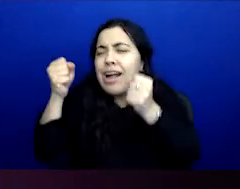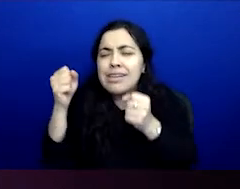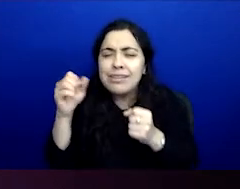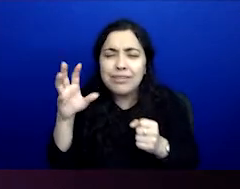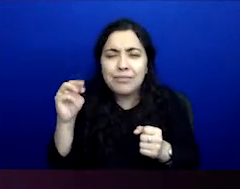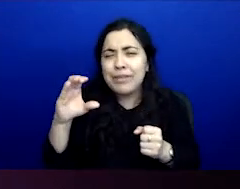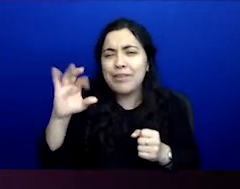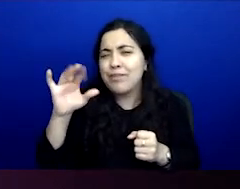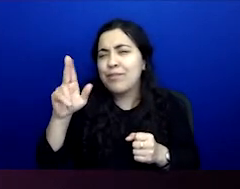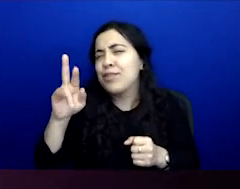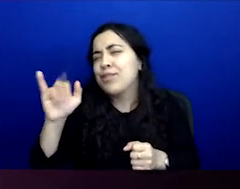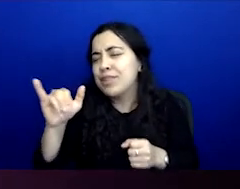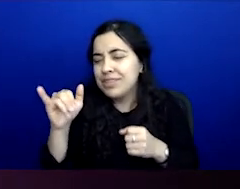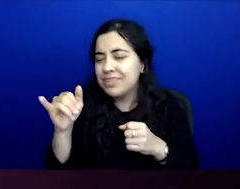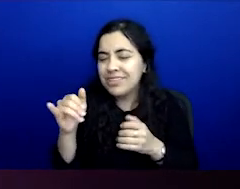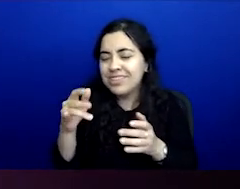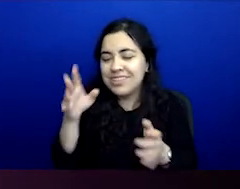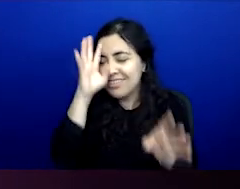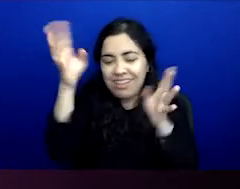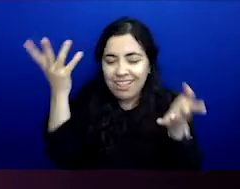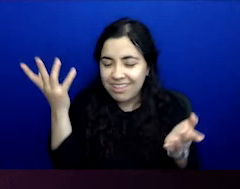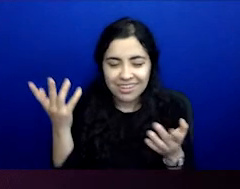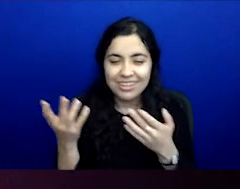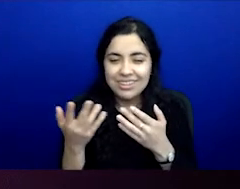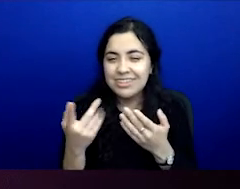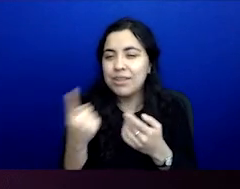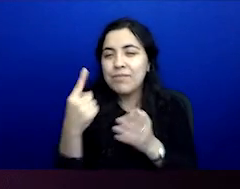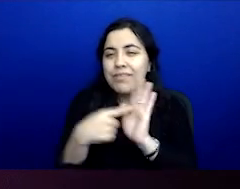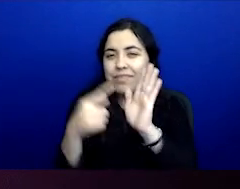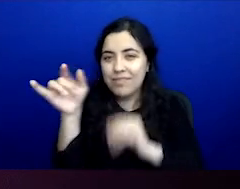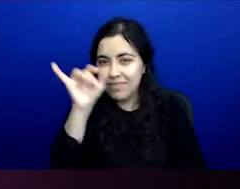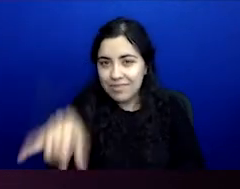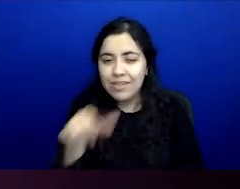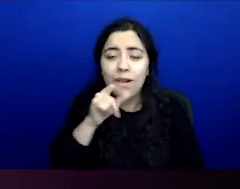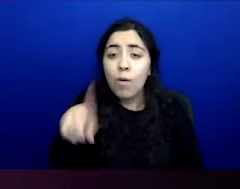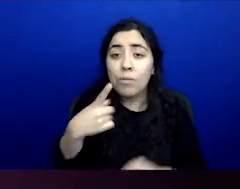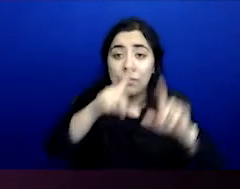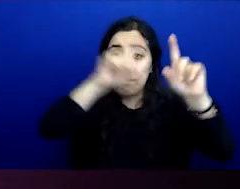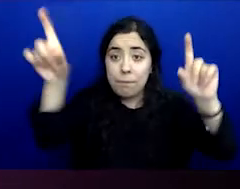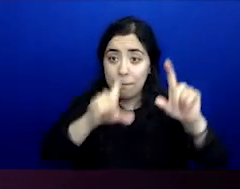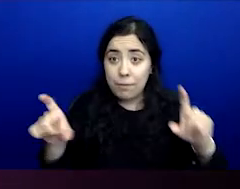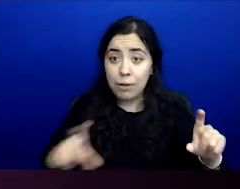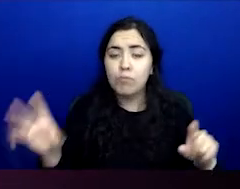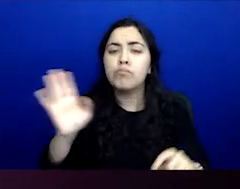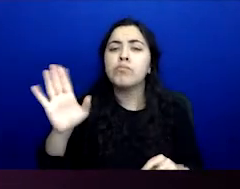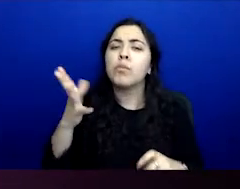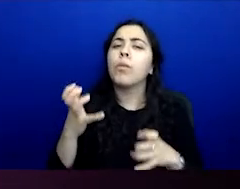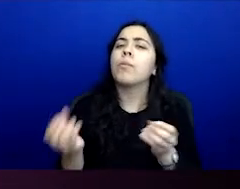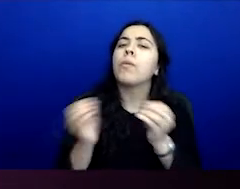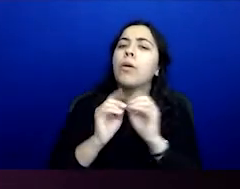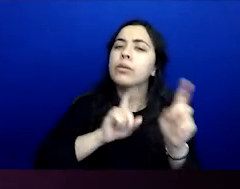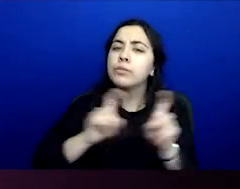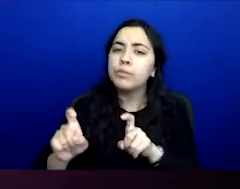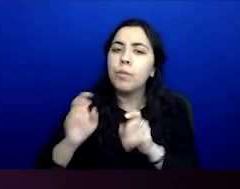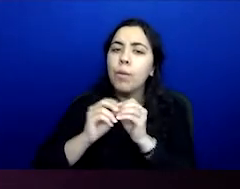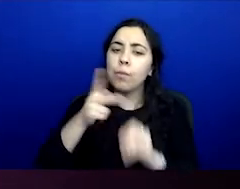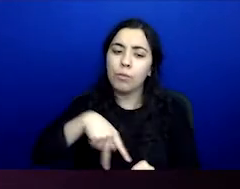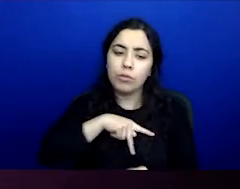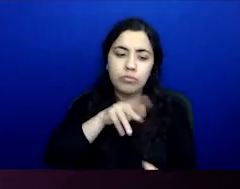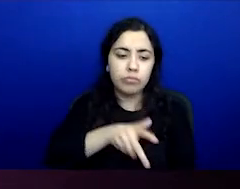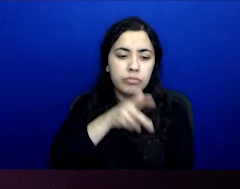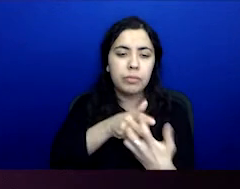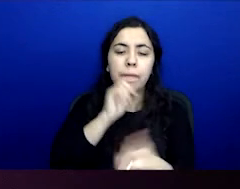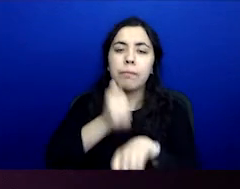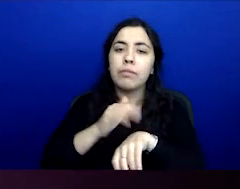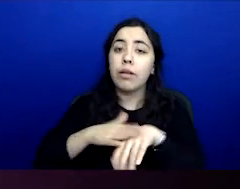that. And you know, it's not really banners, too. We also want to do this kind of experimentation or personalization